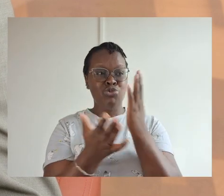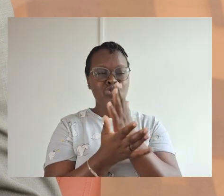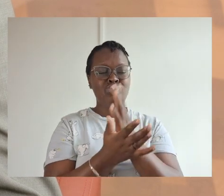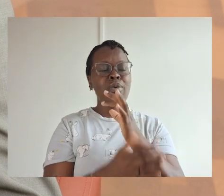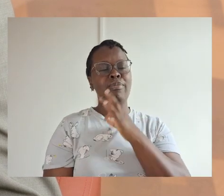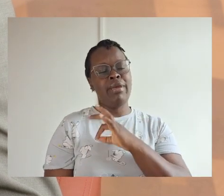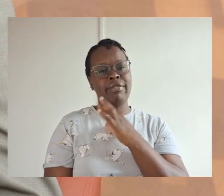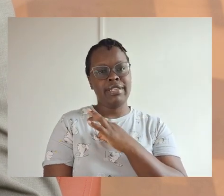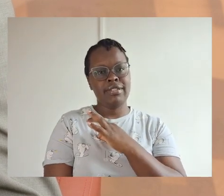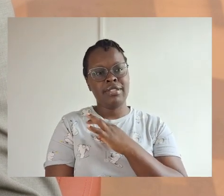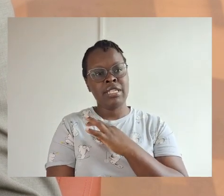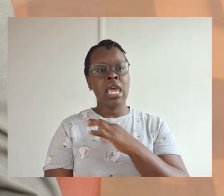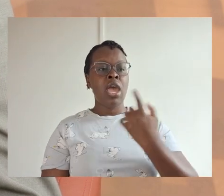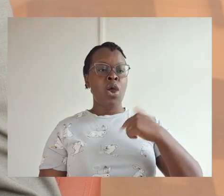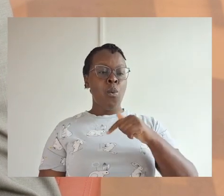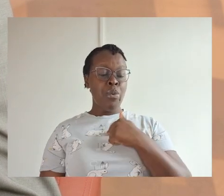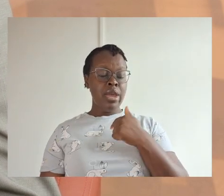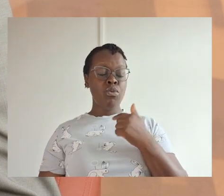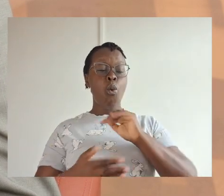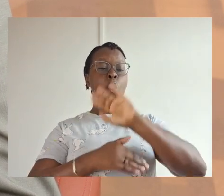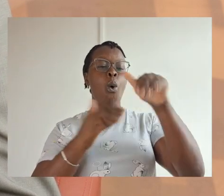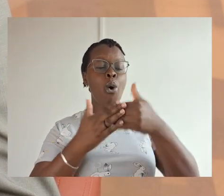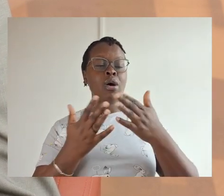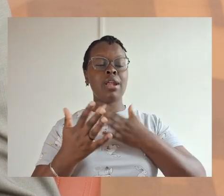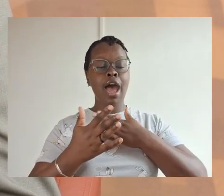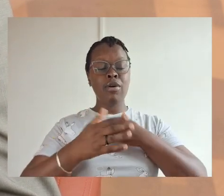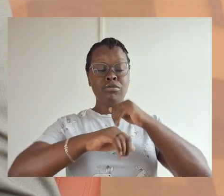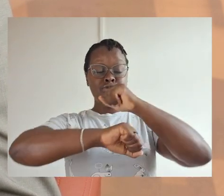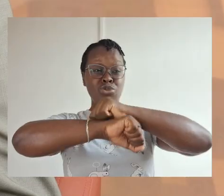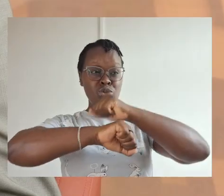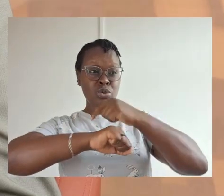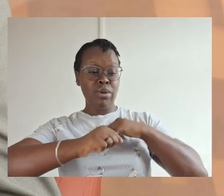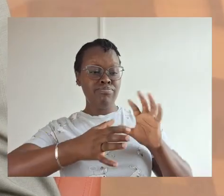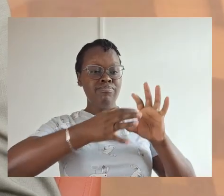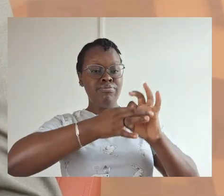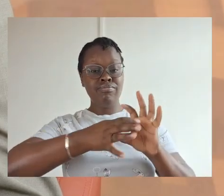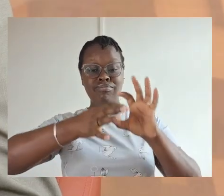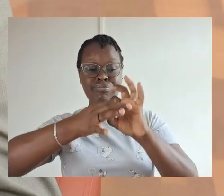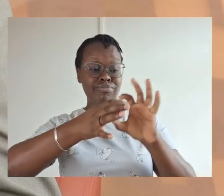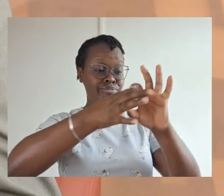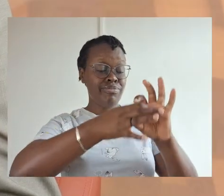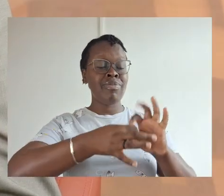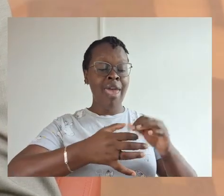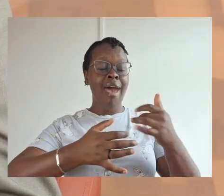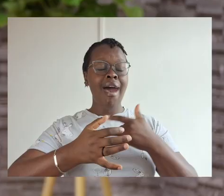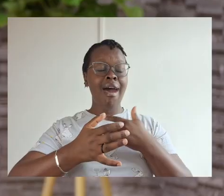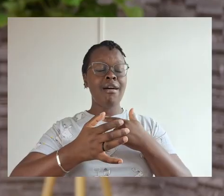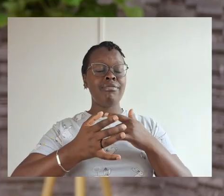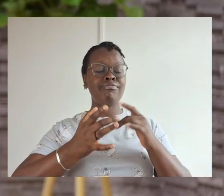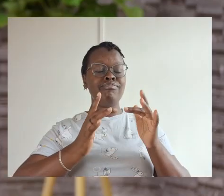So we have put all our facilities and schools we collaborate with an internet connection